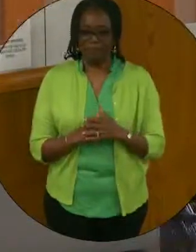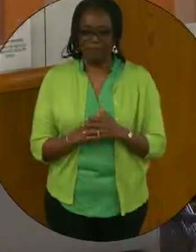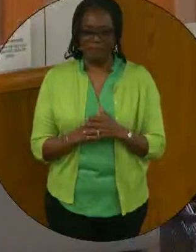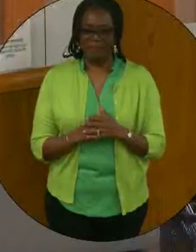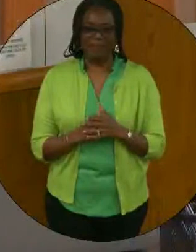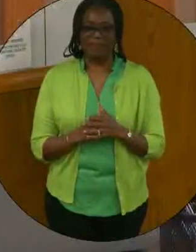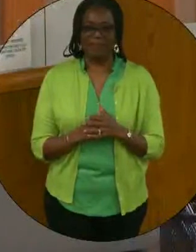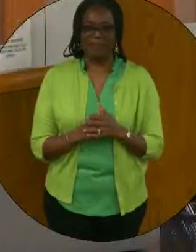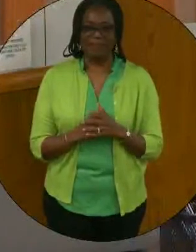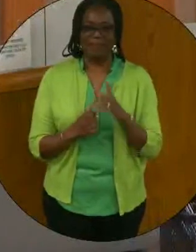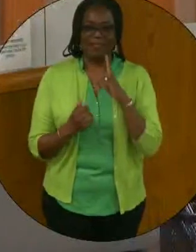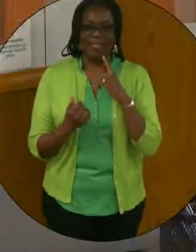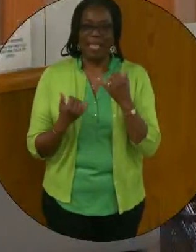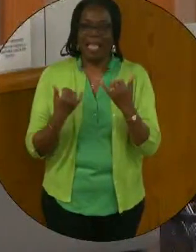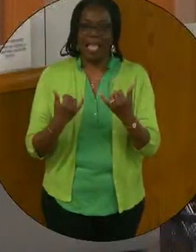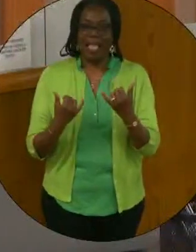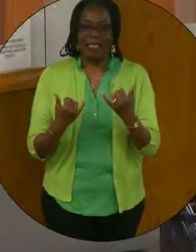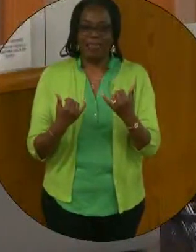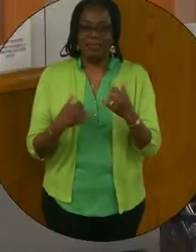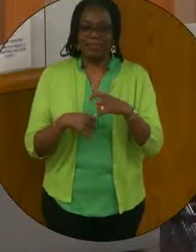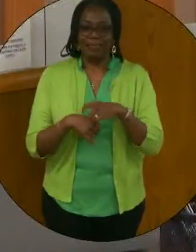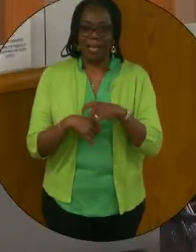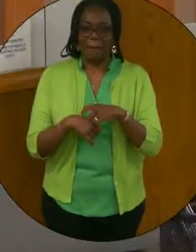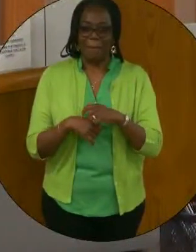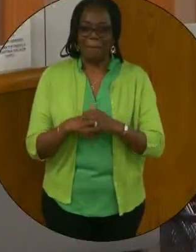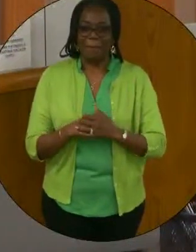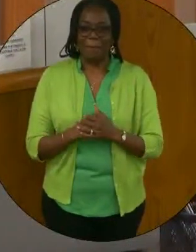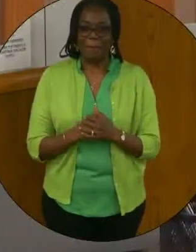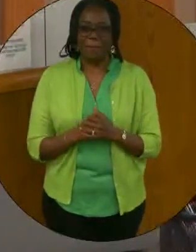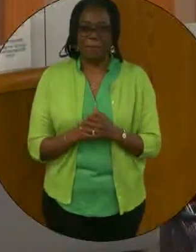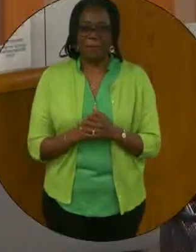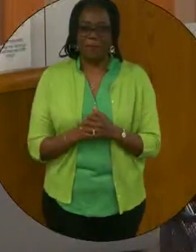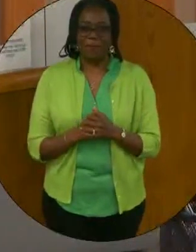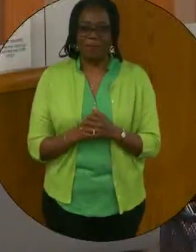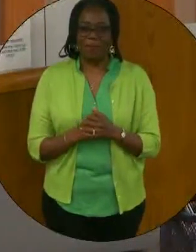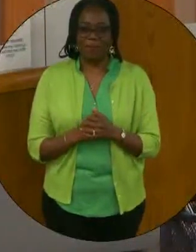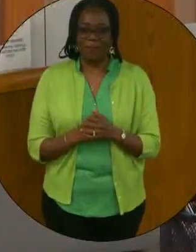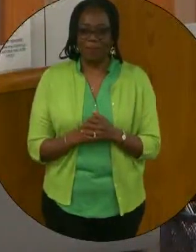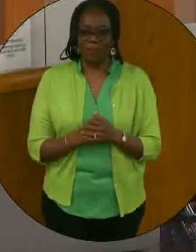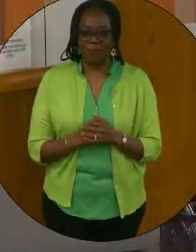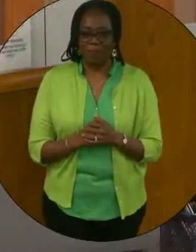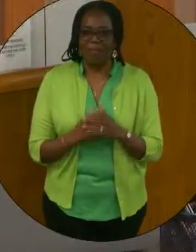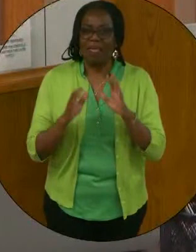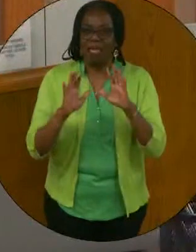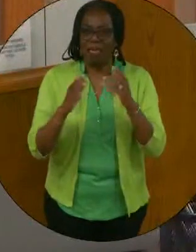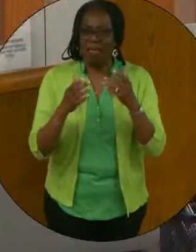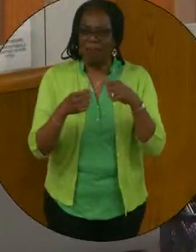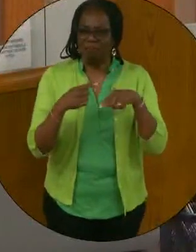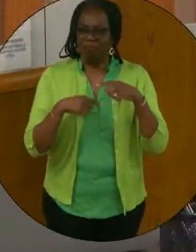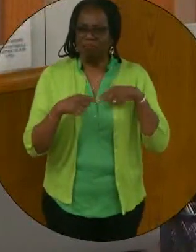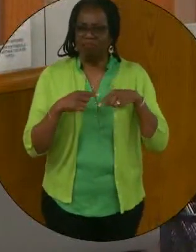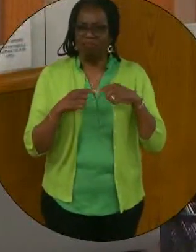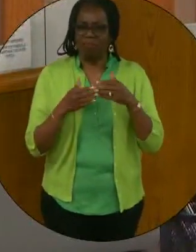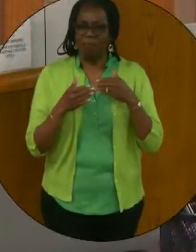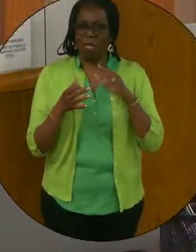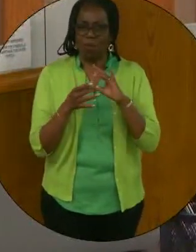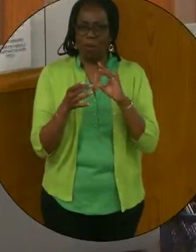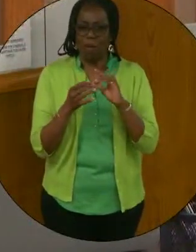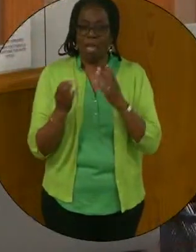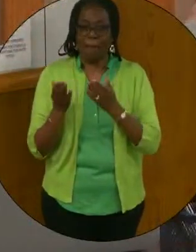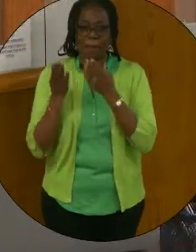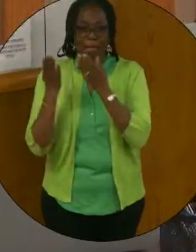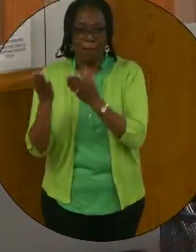time, I actually would, colleagues, I'd like to first of all, before I move on and provide remarks and make a